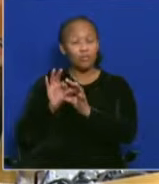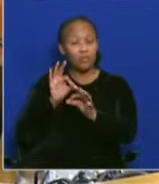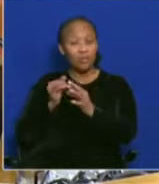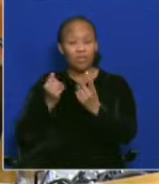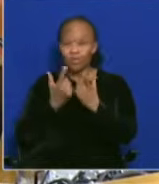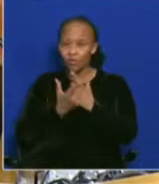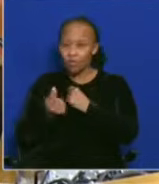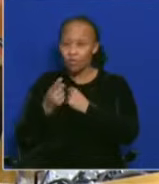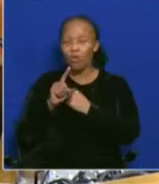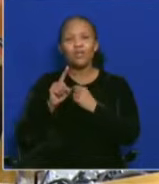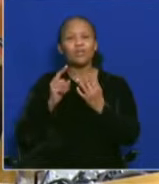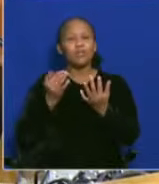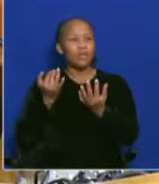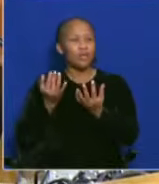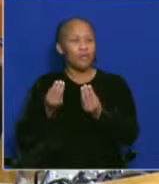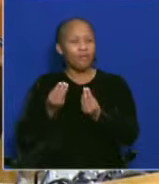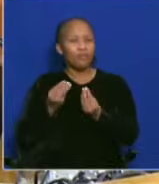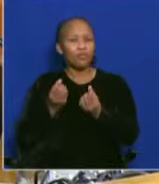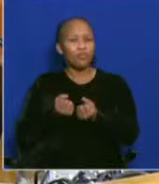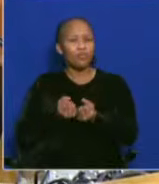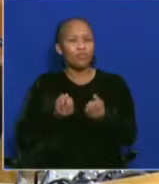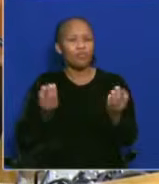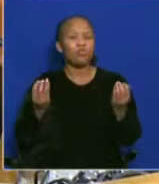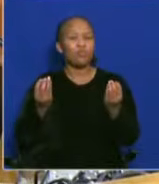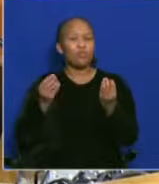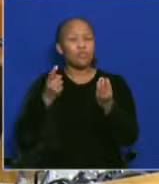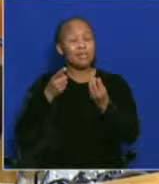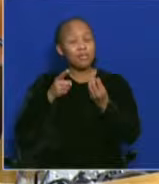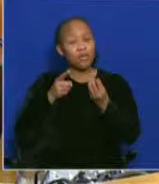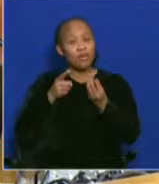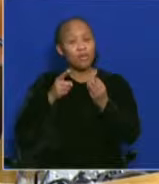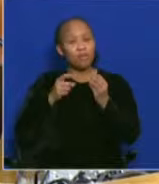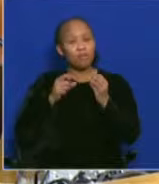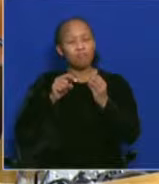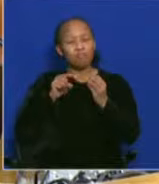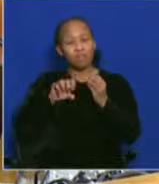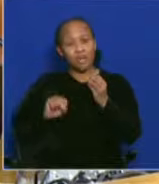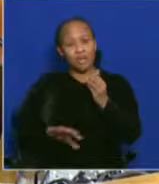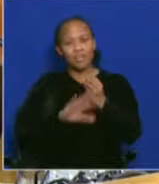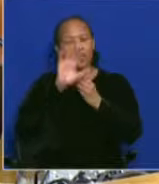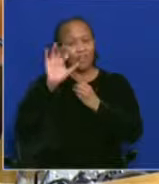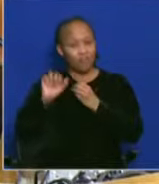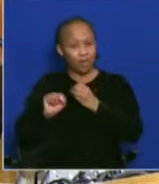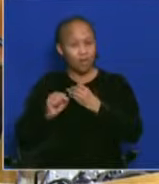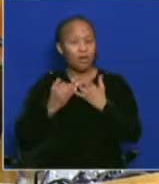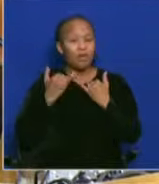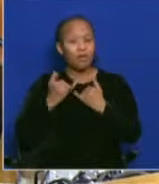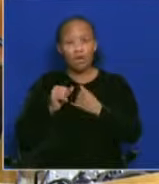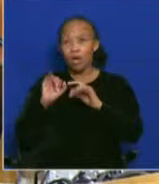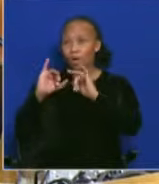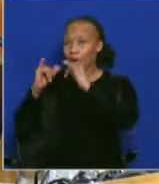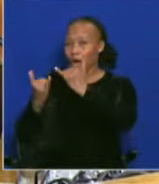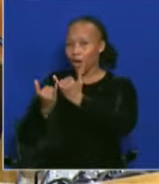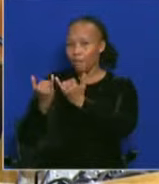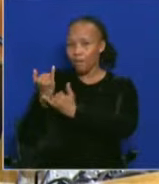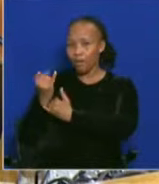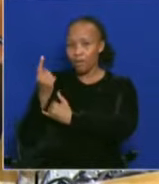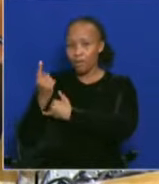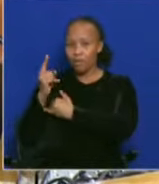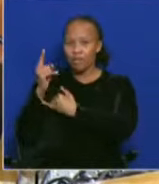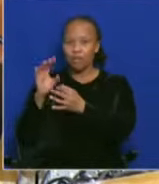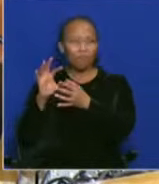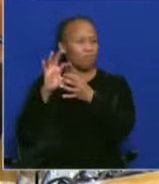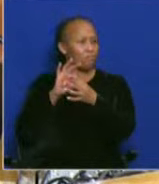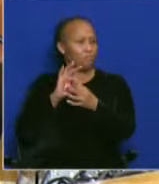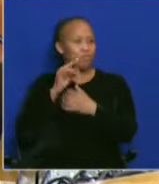distribution infrastructure within South Africa. Carney Links is also a member of the Fair Trade Independent Tobacco Association, an association